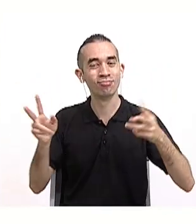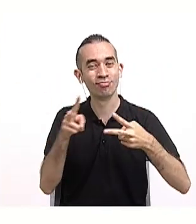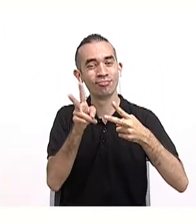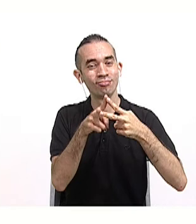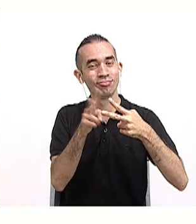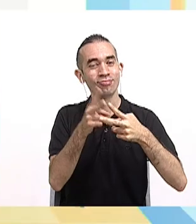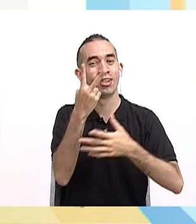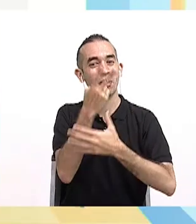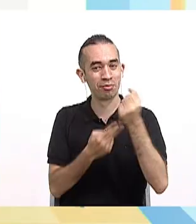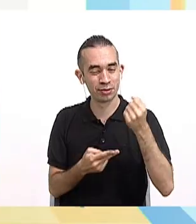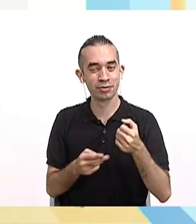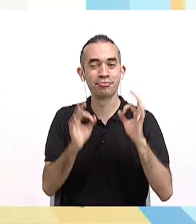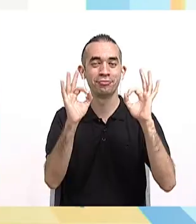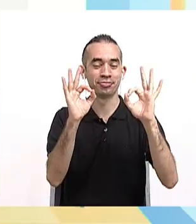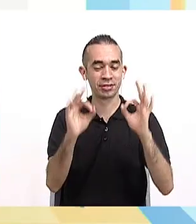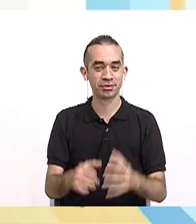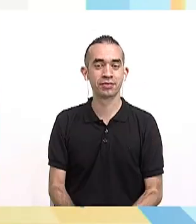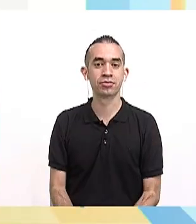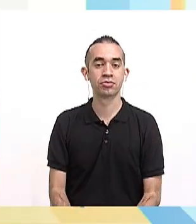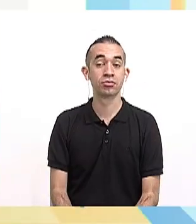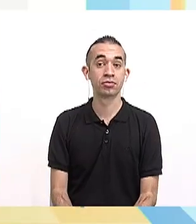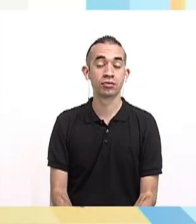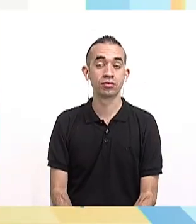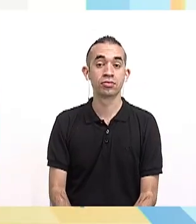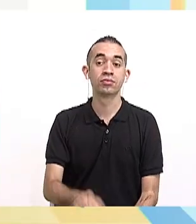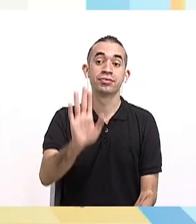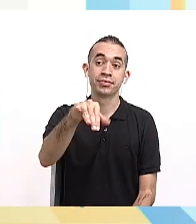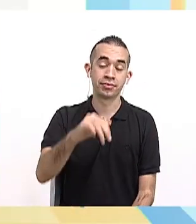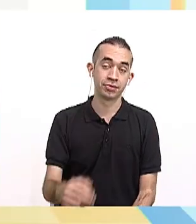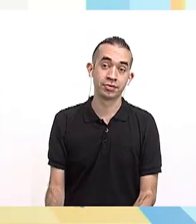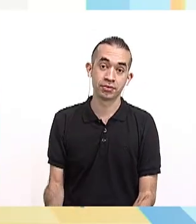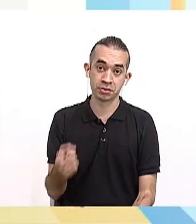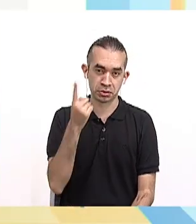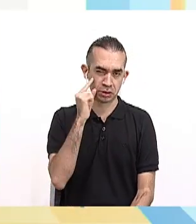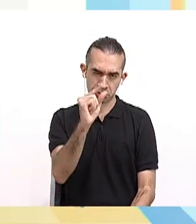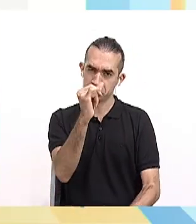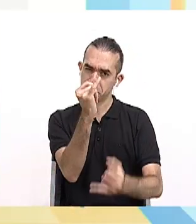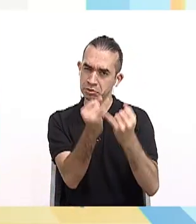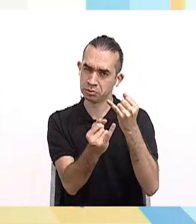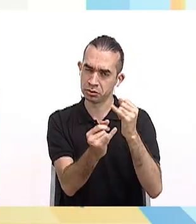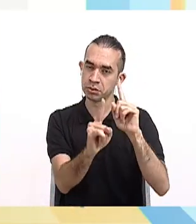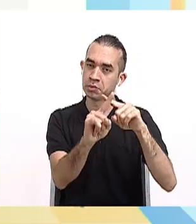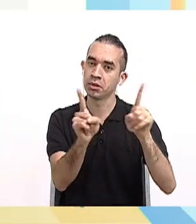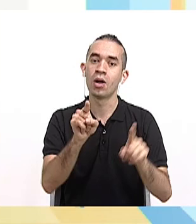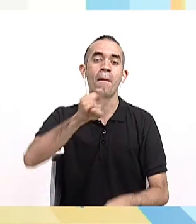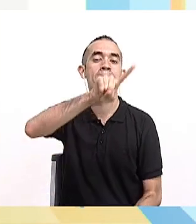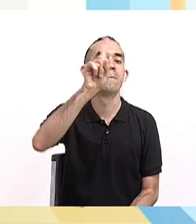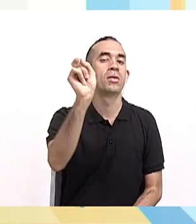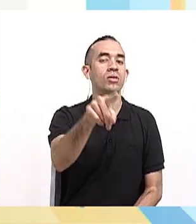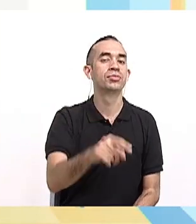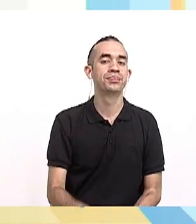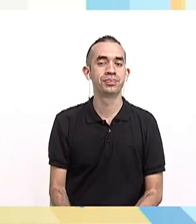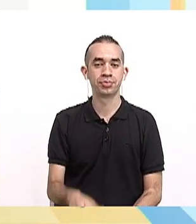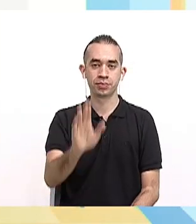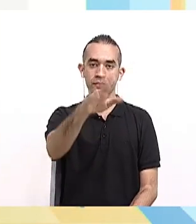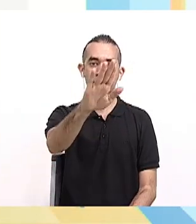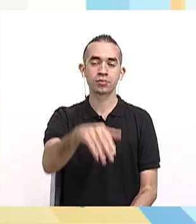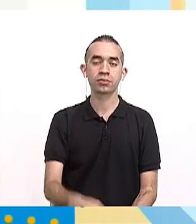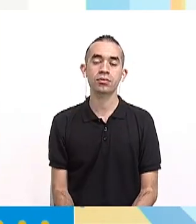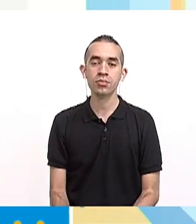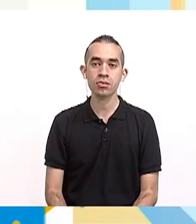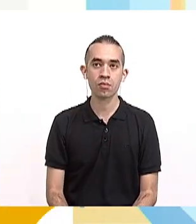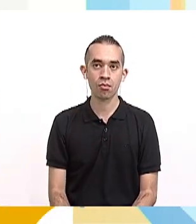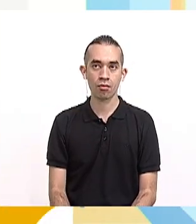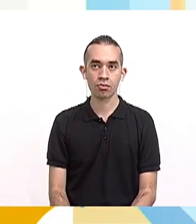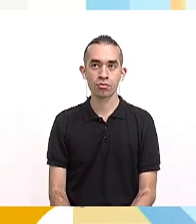okay? Very good. So now I have, before we go, a last question for you. What are some of the values